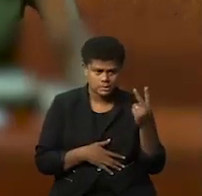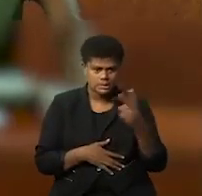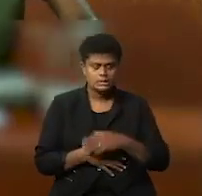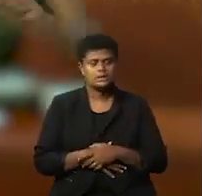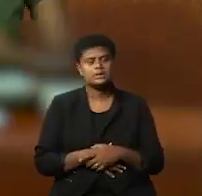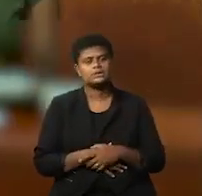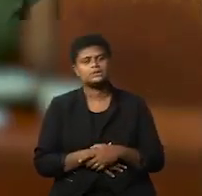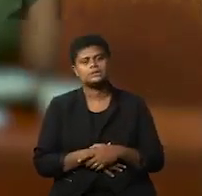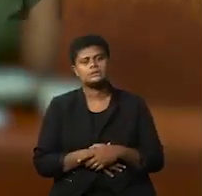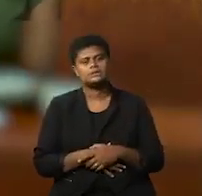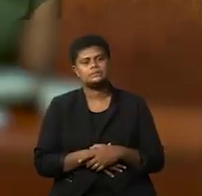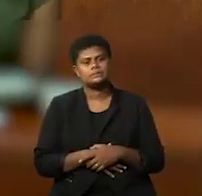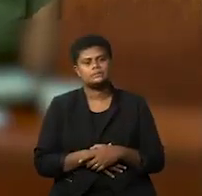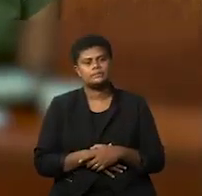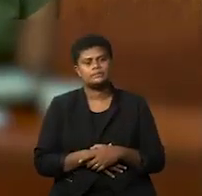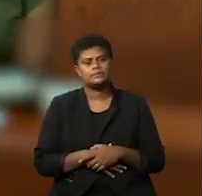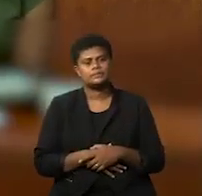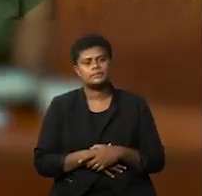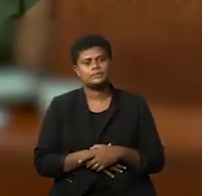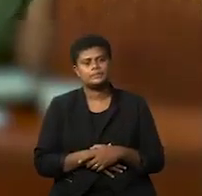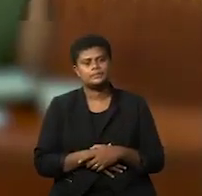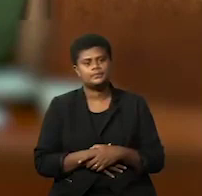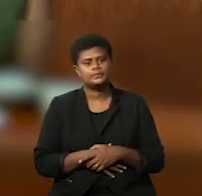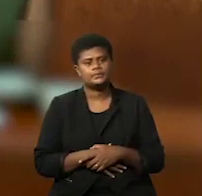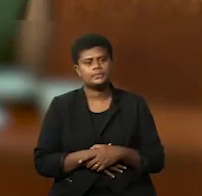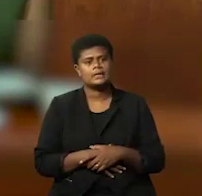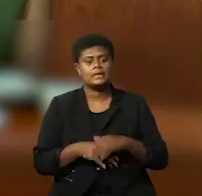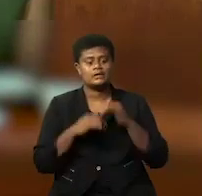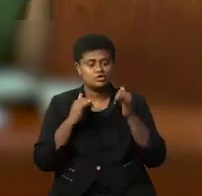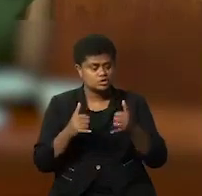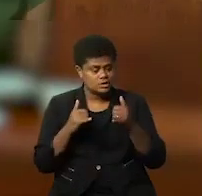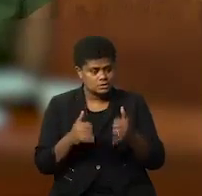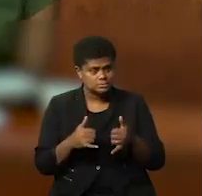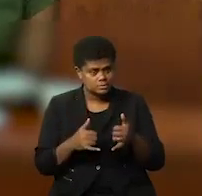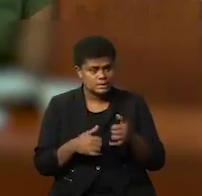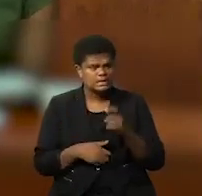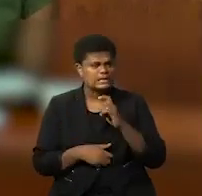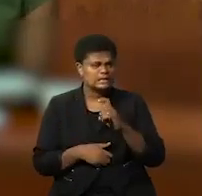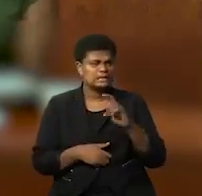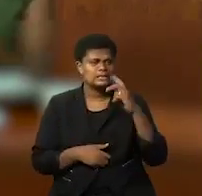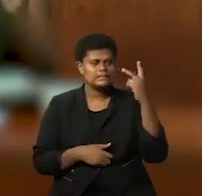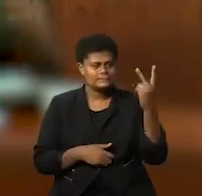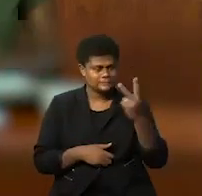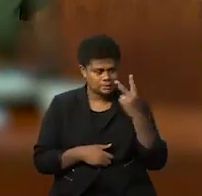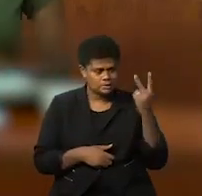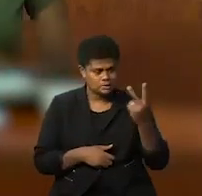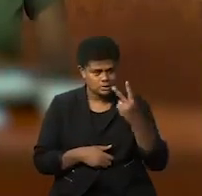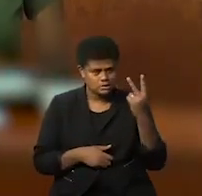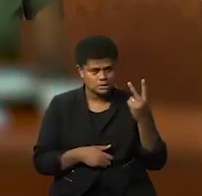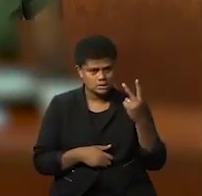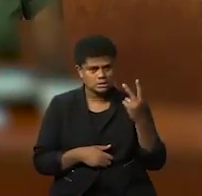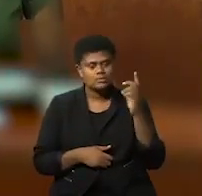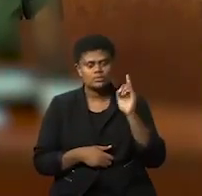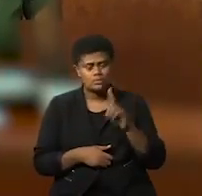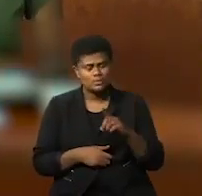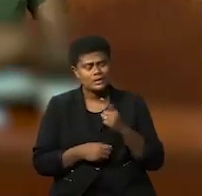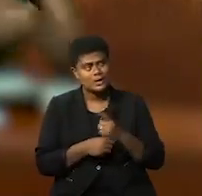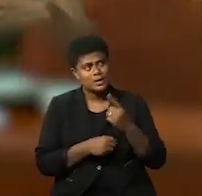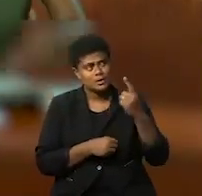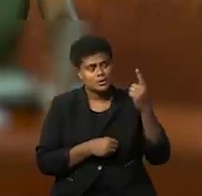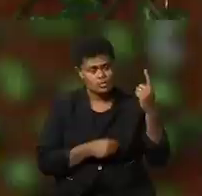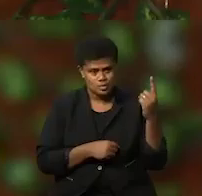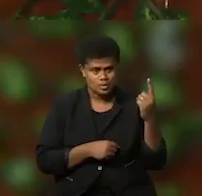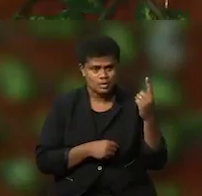of the earth. And Tala mentioned an important point earlier that, you know, the judgment is victory. The judgment, therefore, is